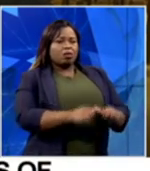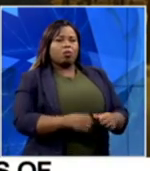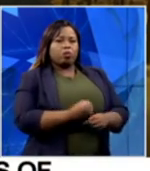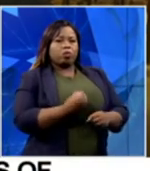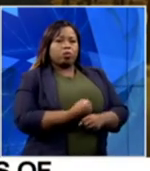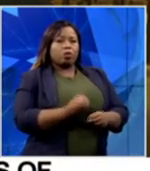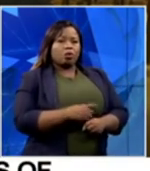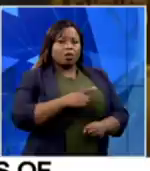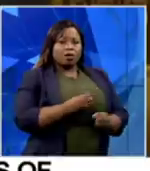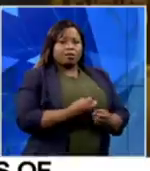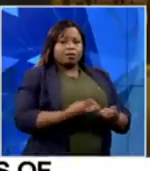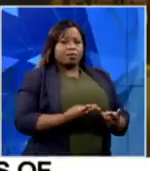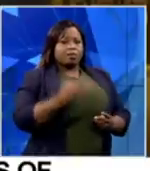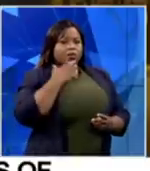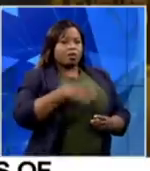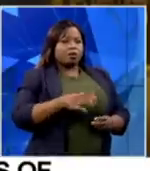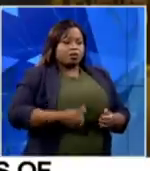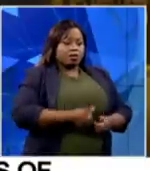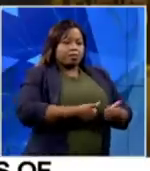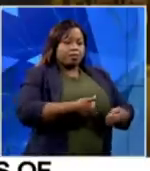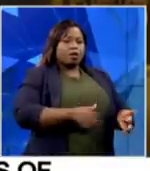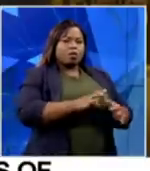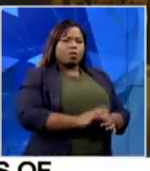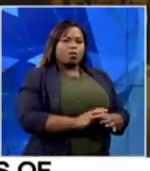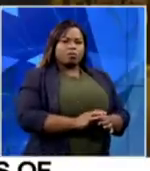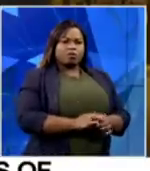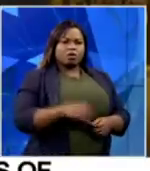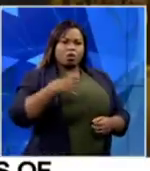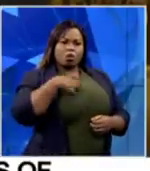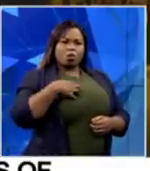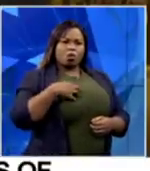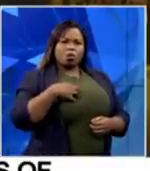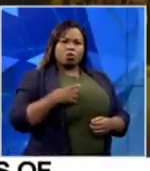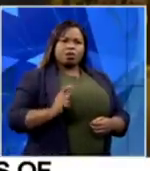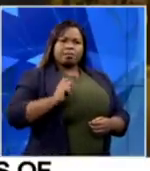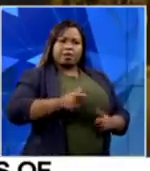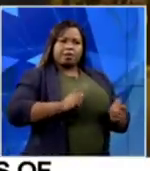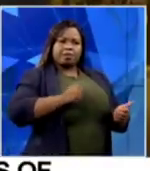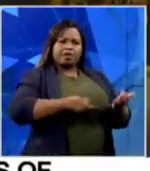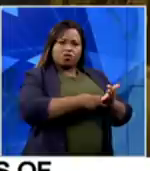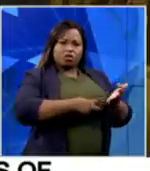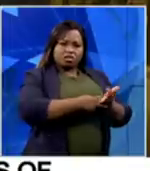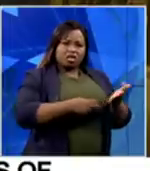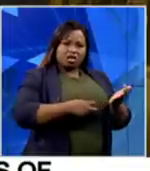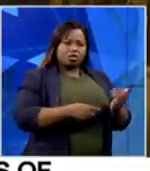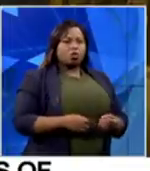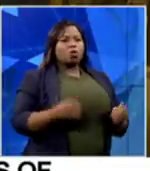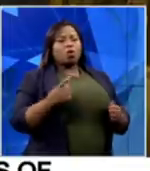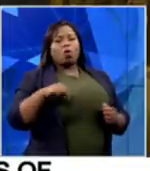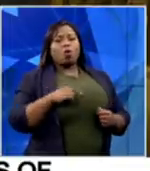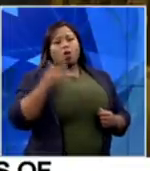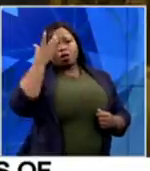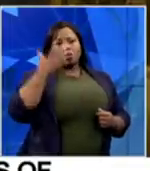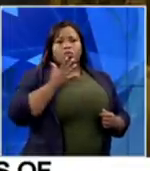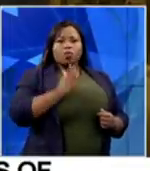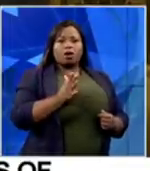of people wanting to get home. Do they all pay for their own flights? Is this all the people who want to get home, or are there people who possibly can't